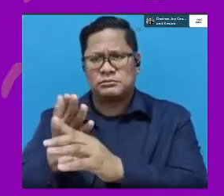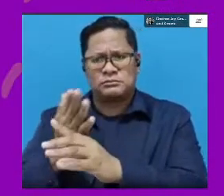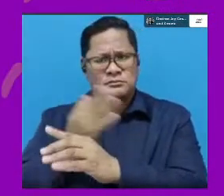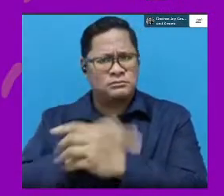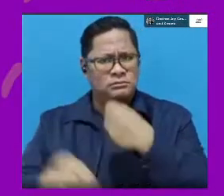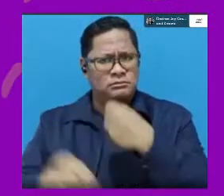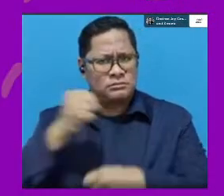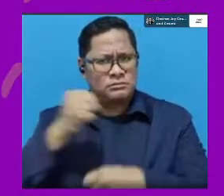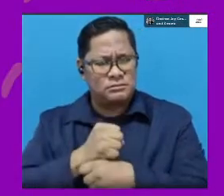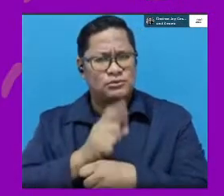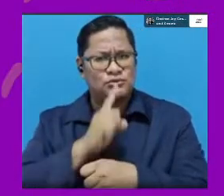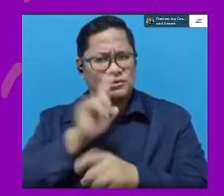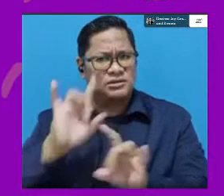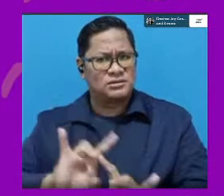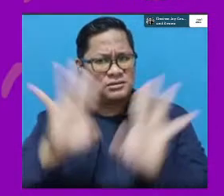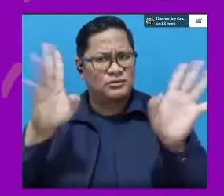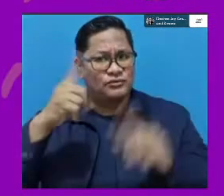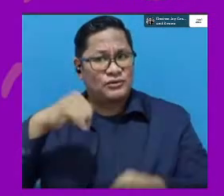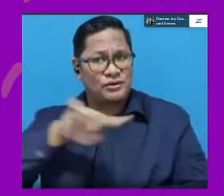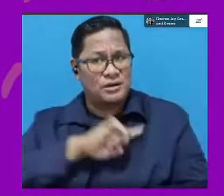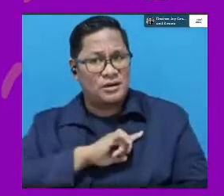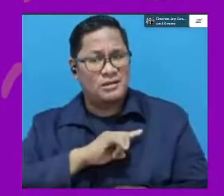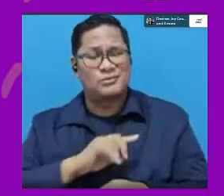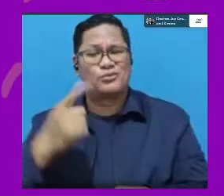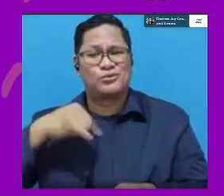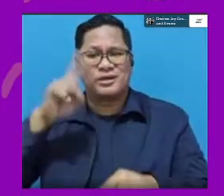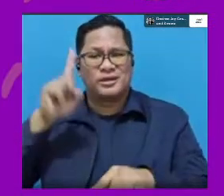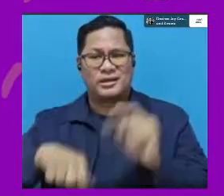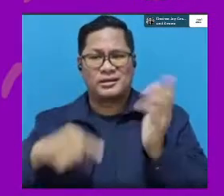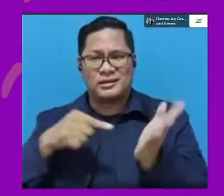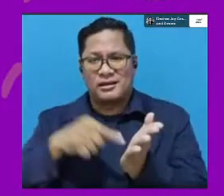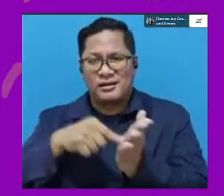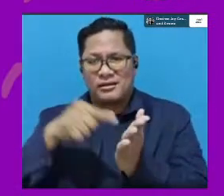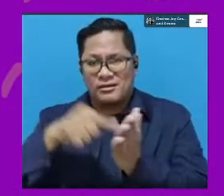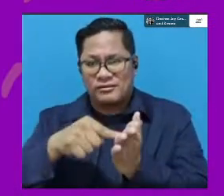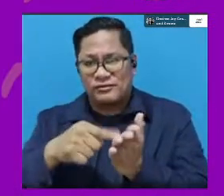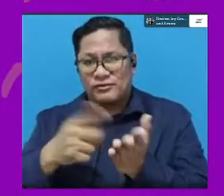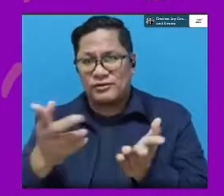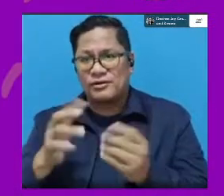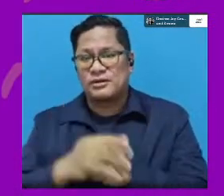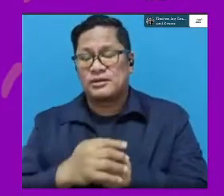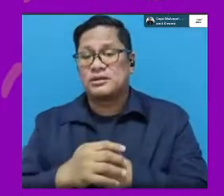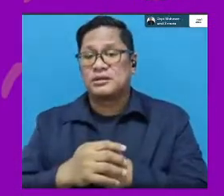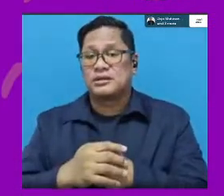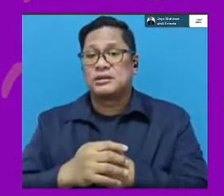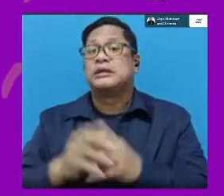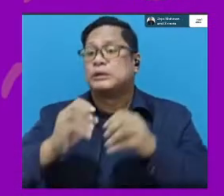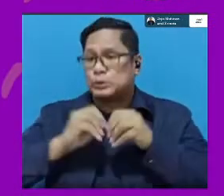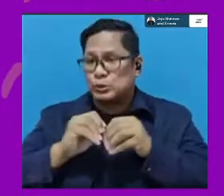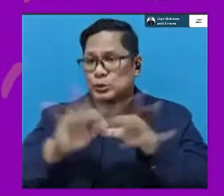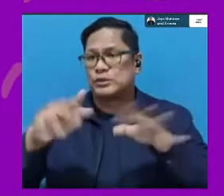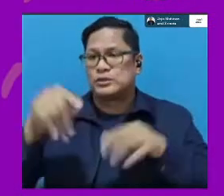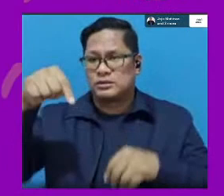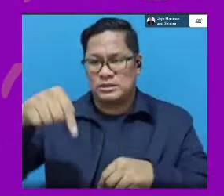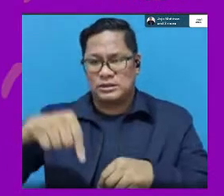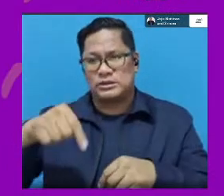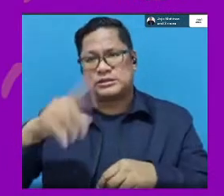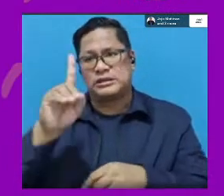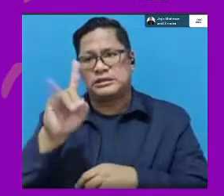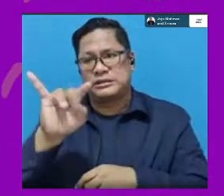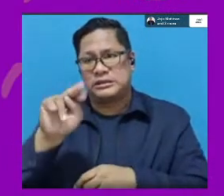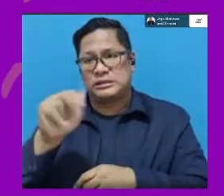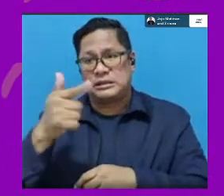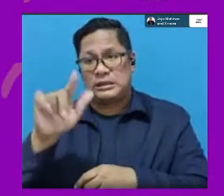was very clear to us that we cannot afford to have an outbreak in Dinagat, primarily because